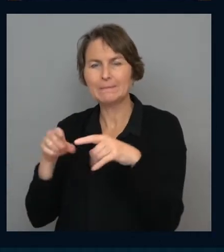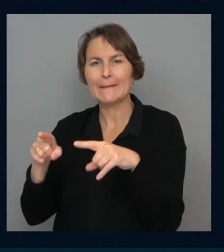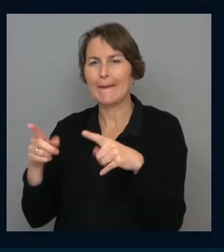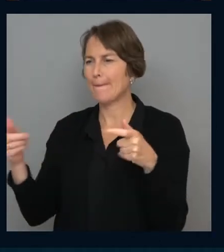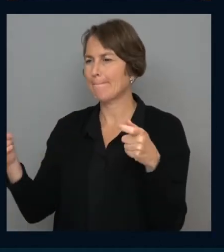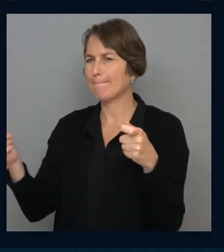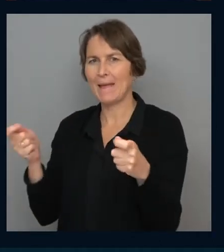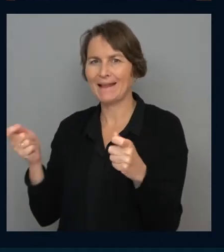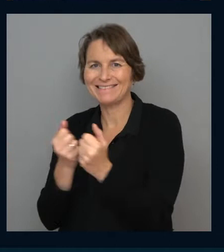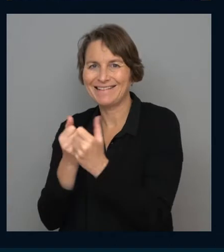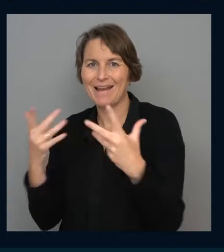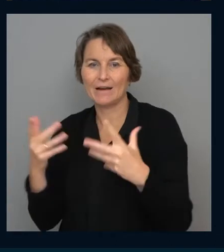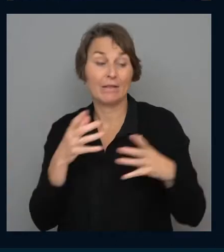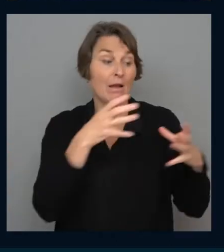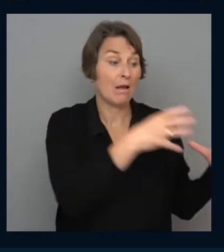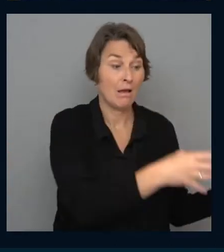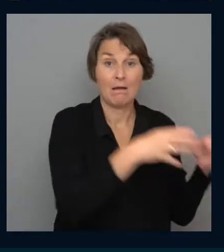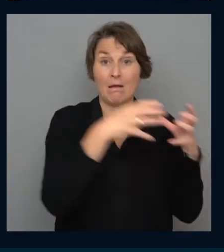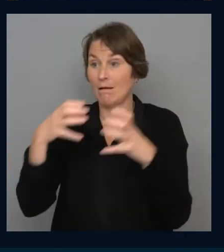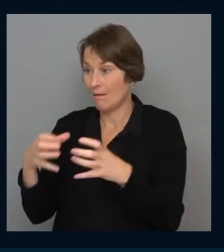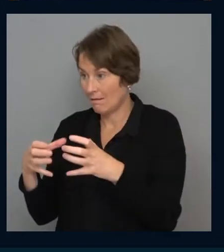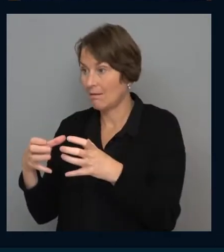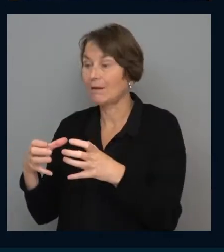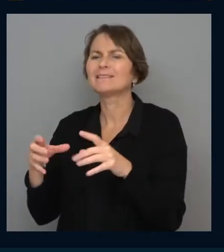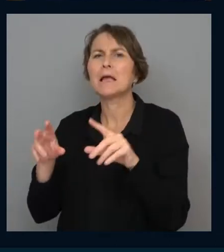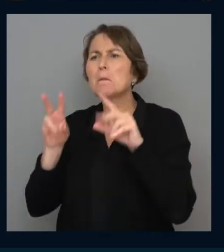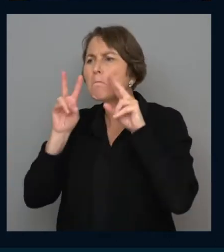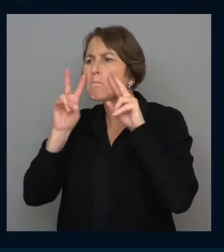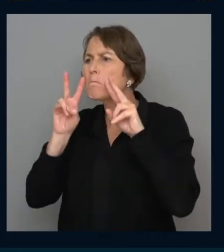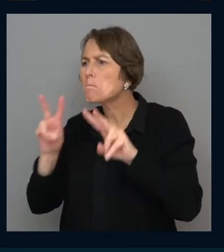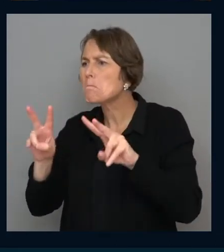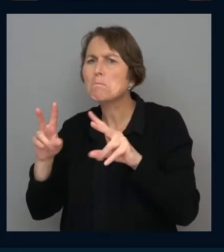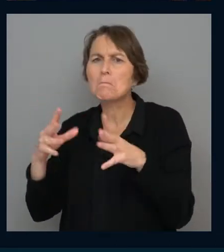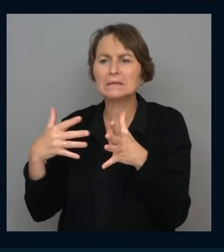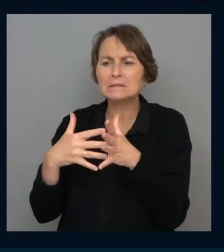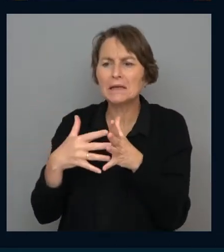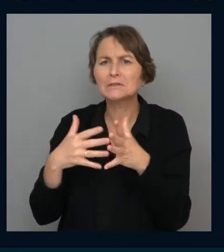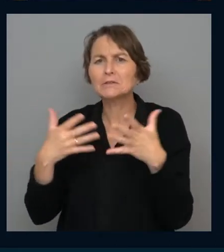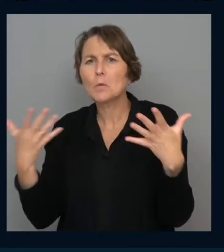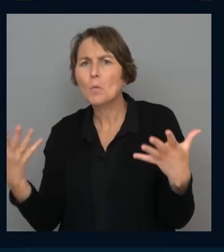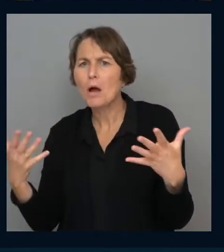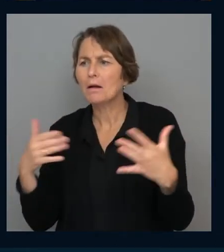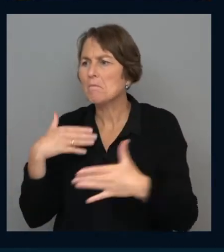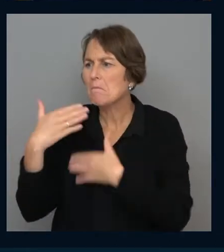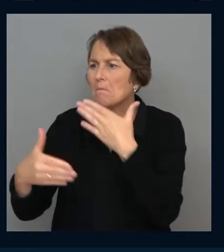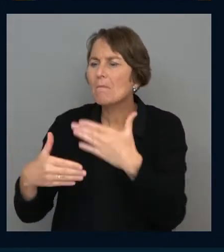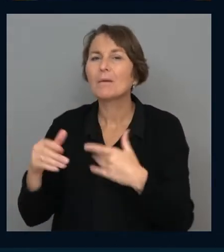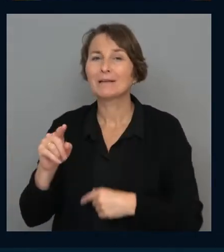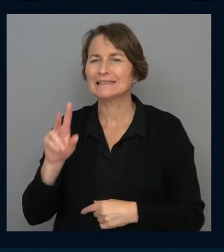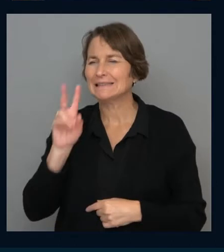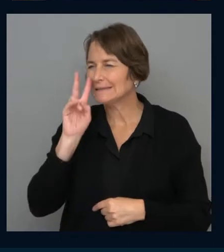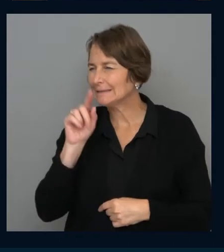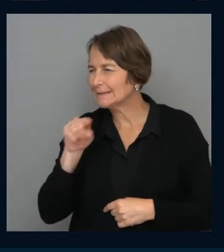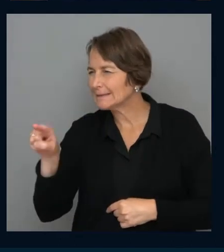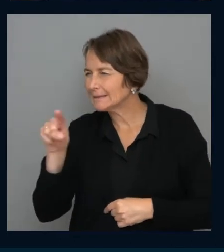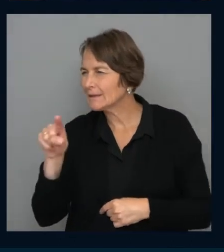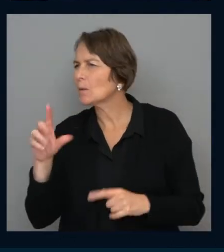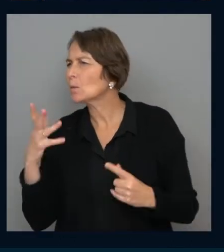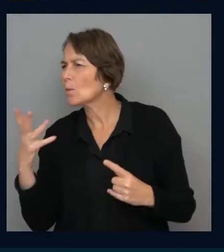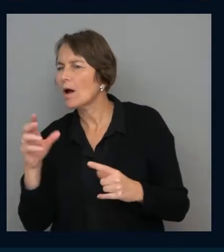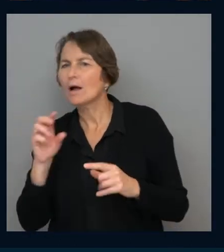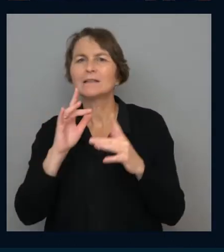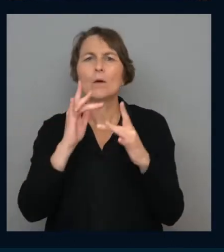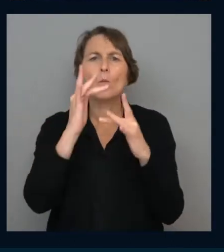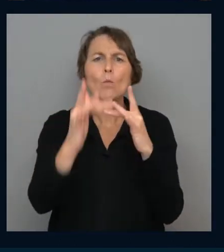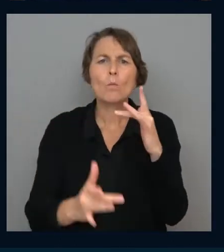maybe the project management and keeping track of what tasks are going on, but they're going to manage the web servers and the environment. They need to be aware of the